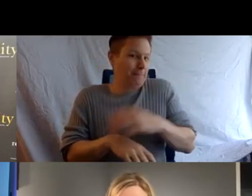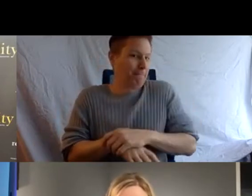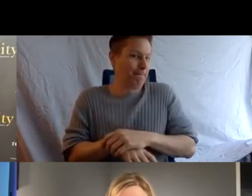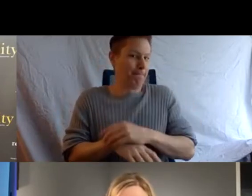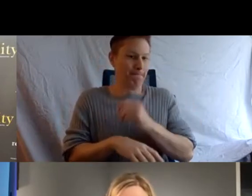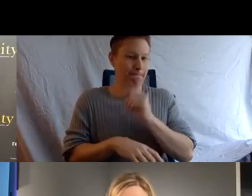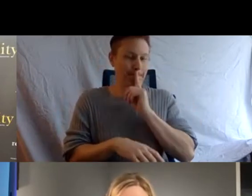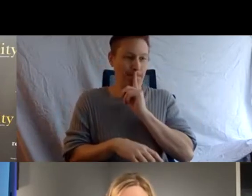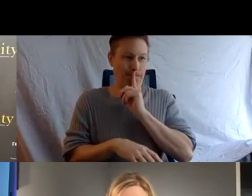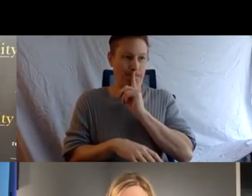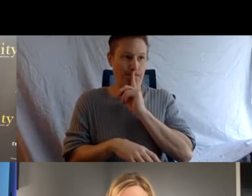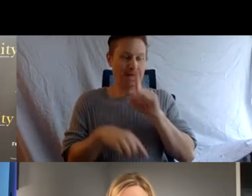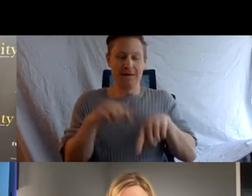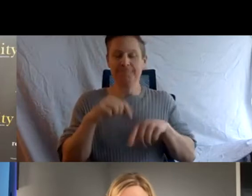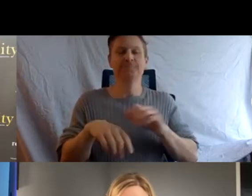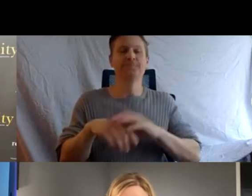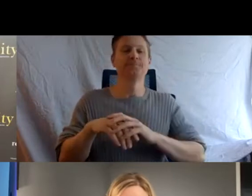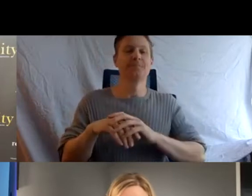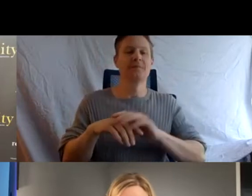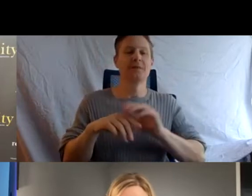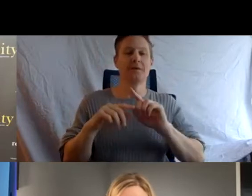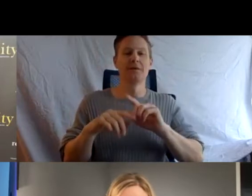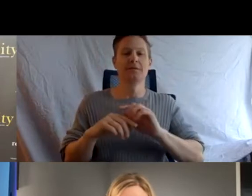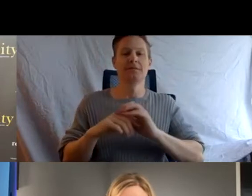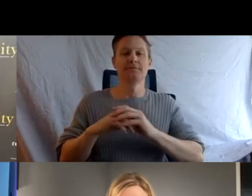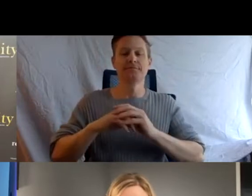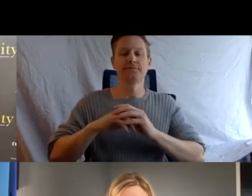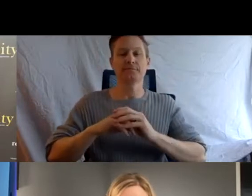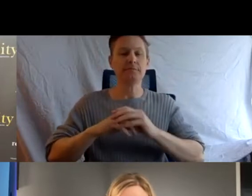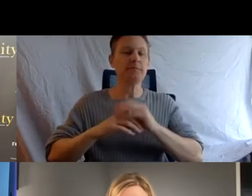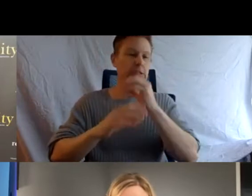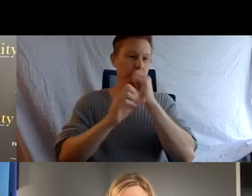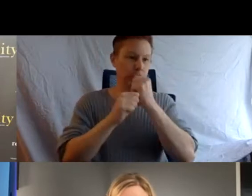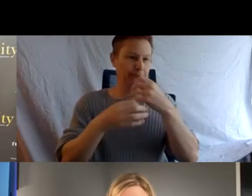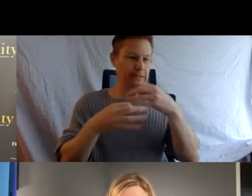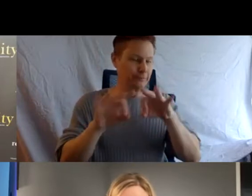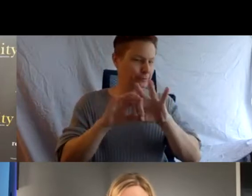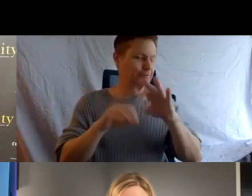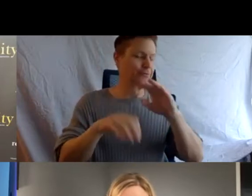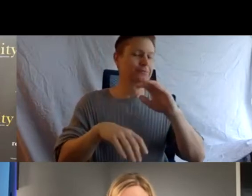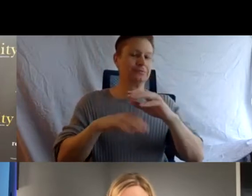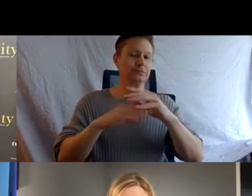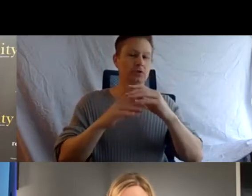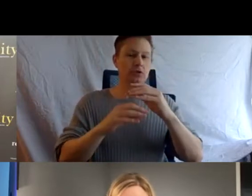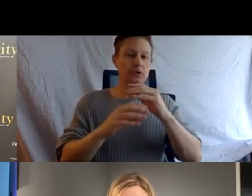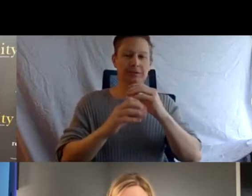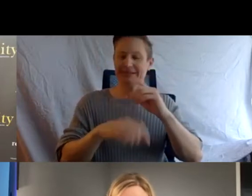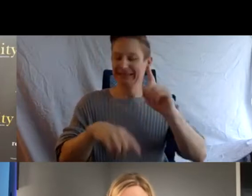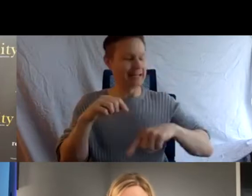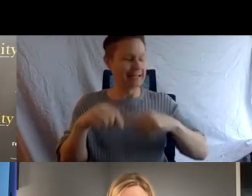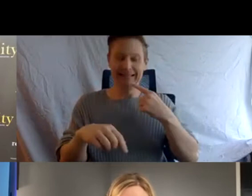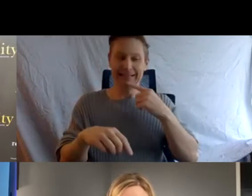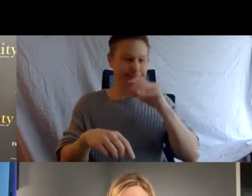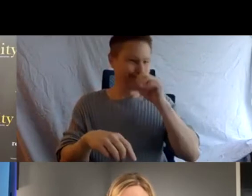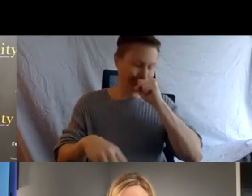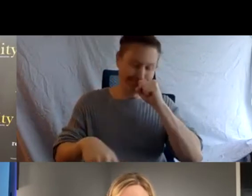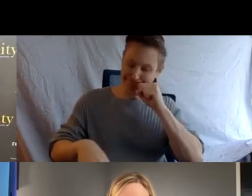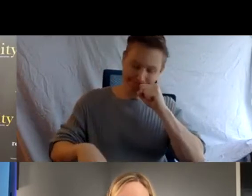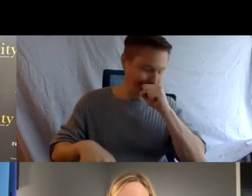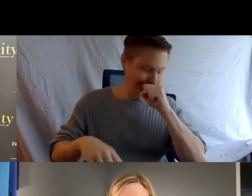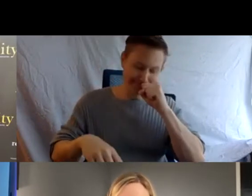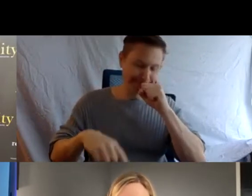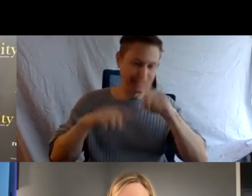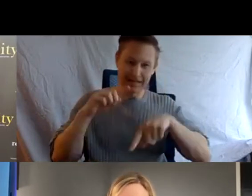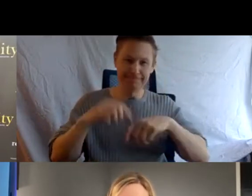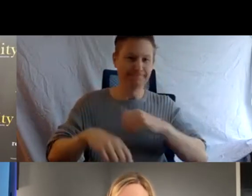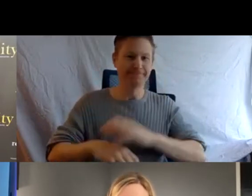that share. I will say I can't say anything. I